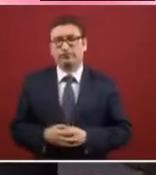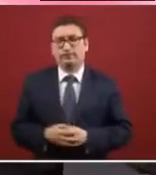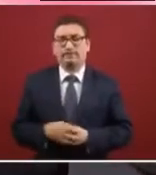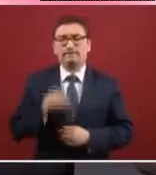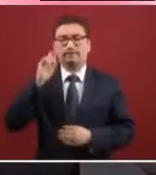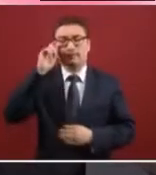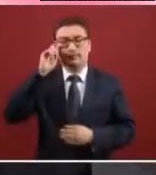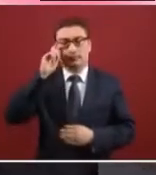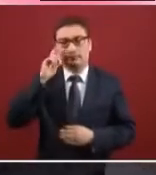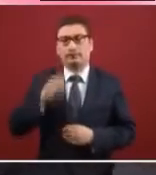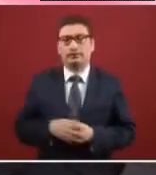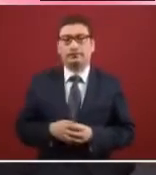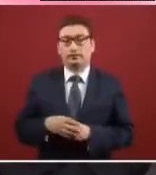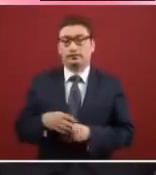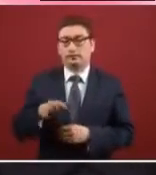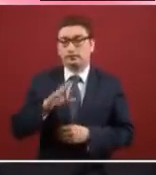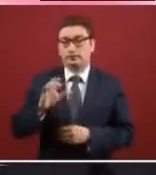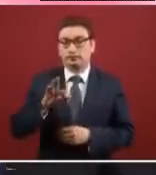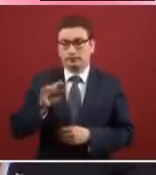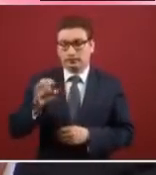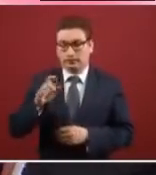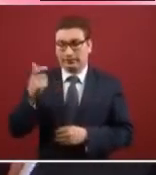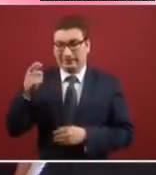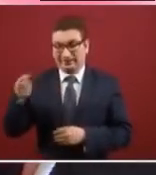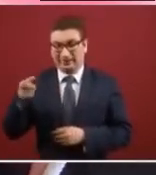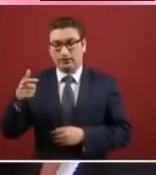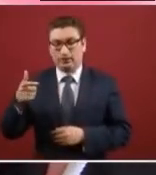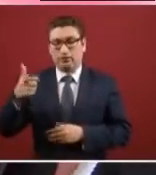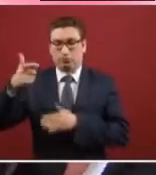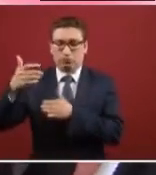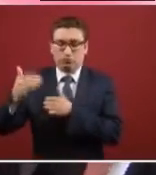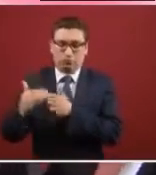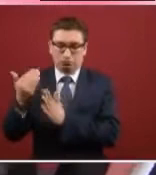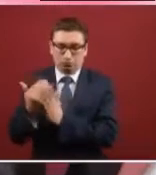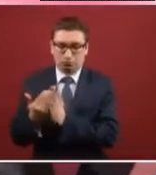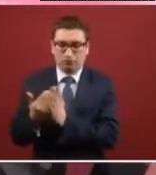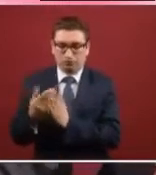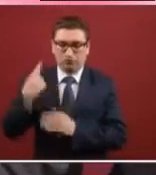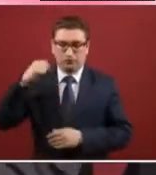the tariff. En el caso de in the case tampoco of Tabasco.